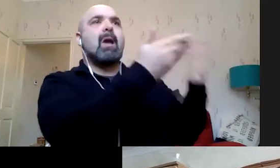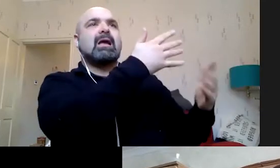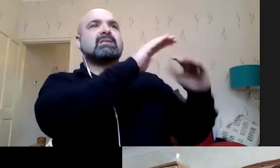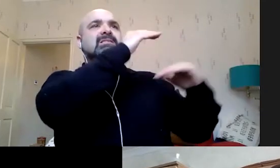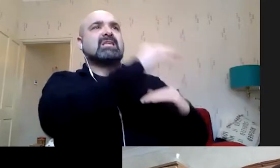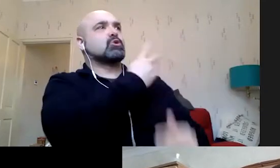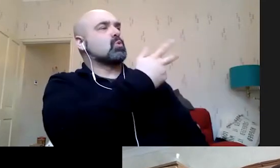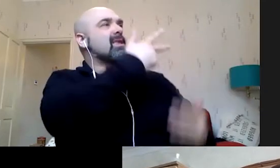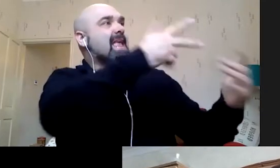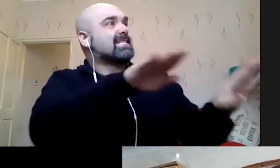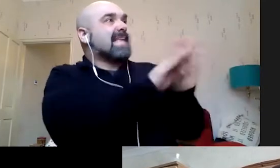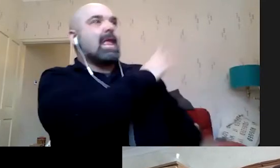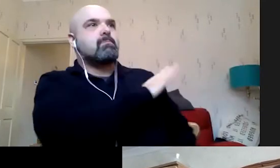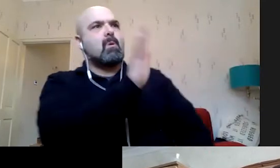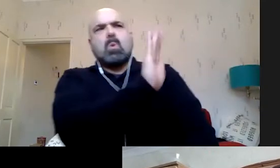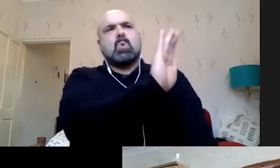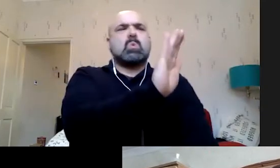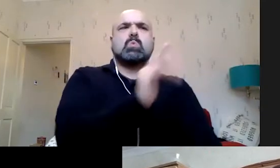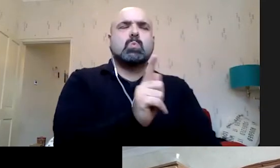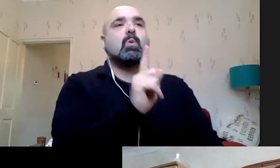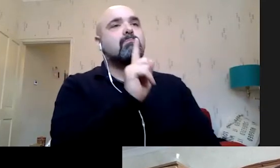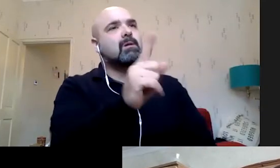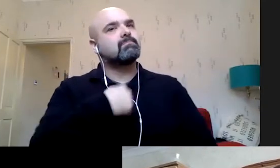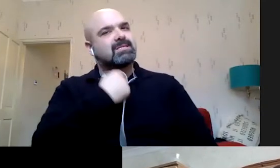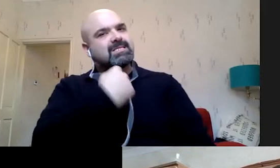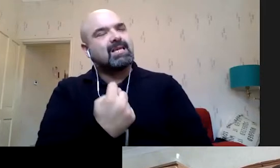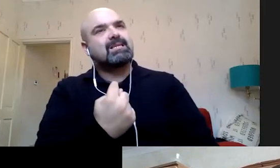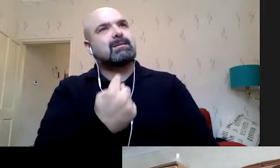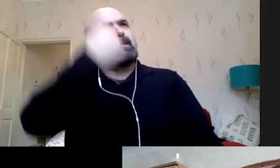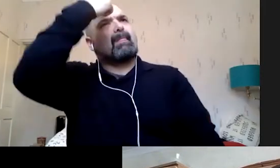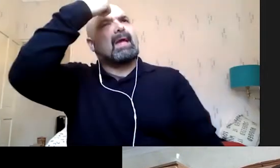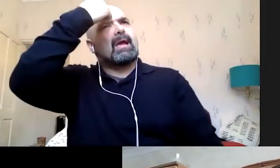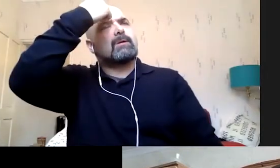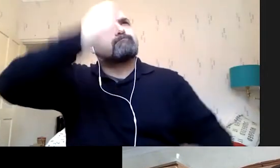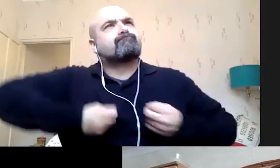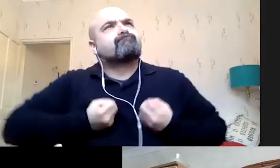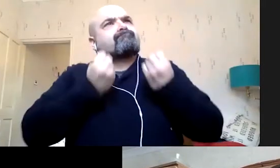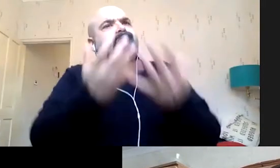the 80s and 70s and 90s. But I'm